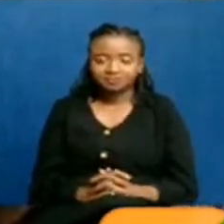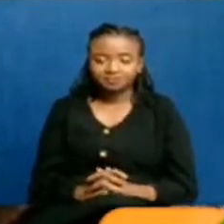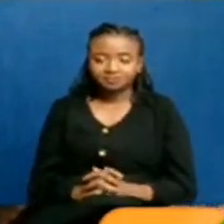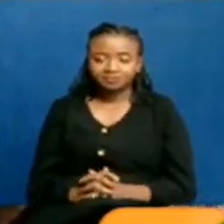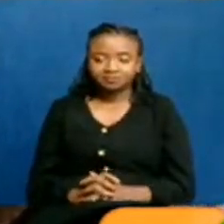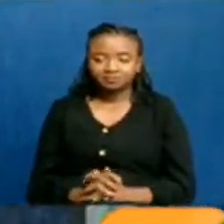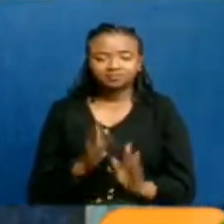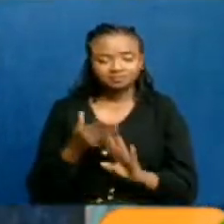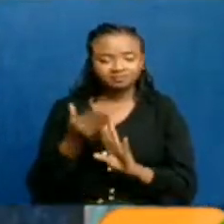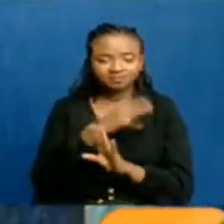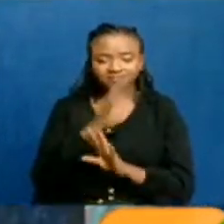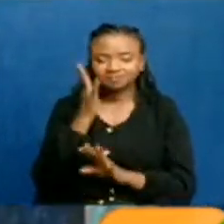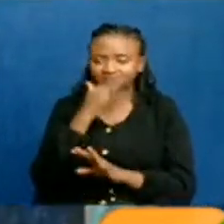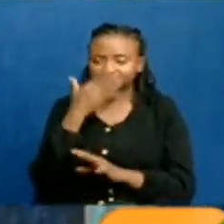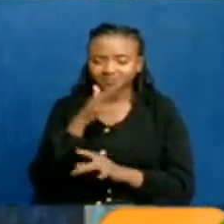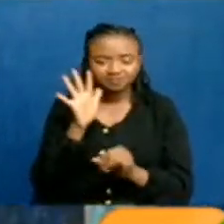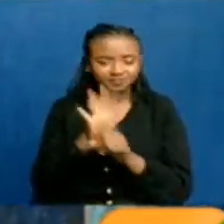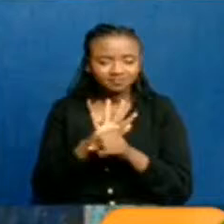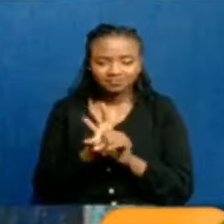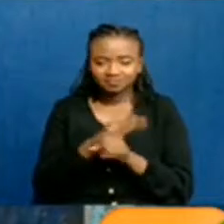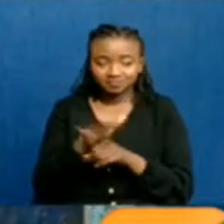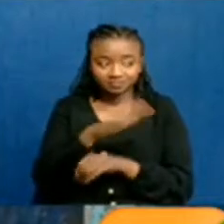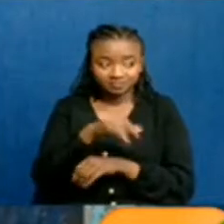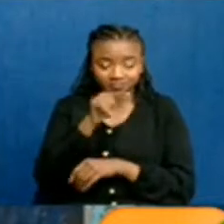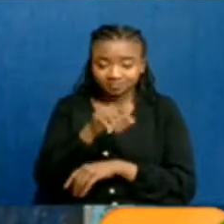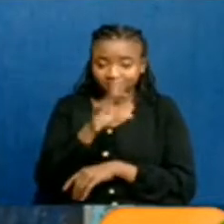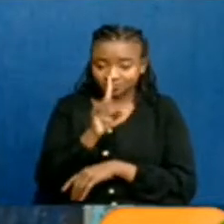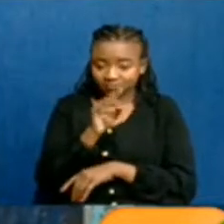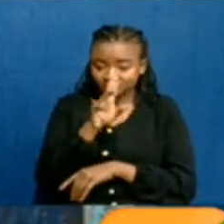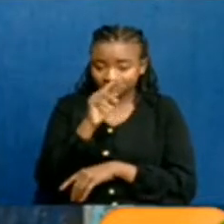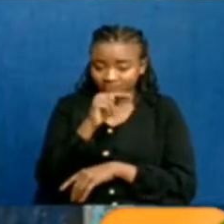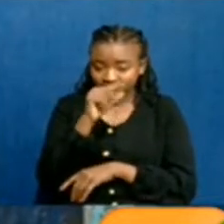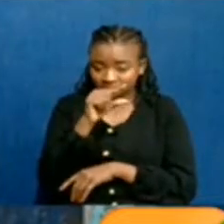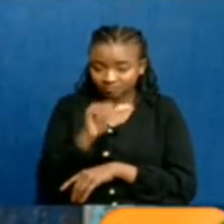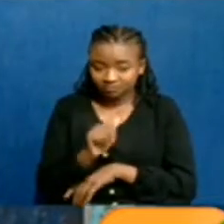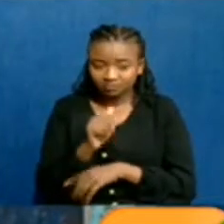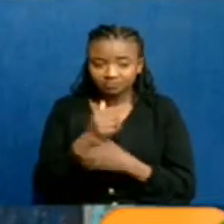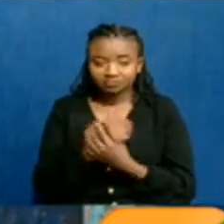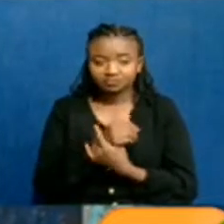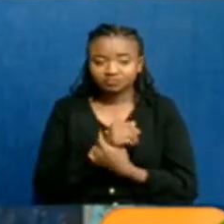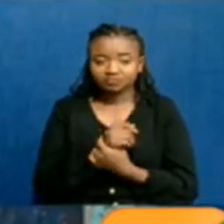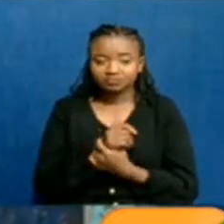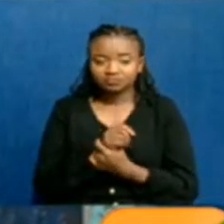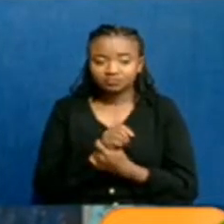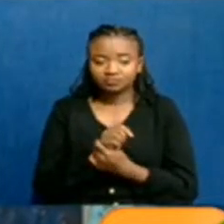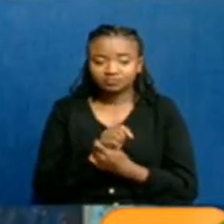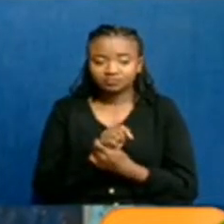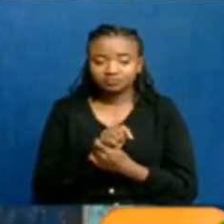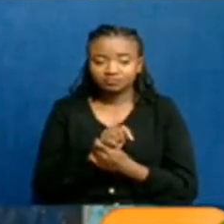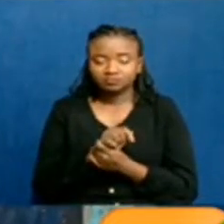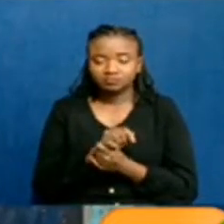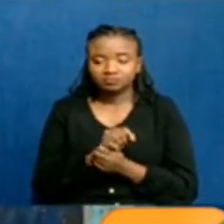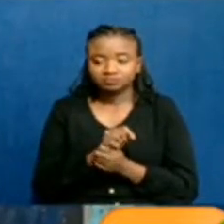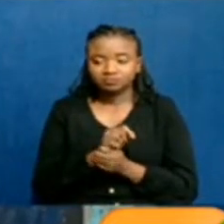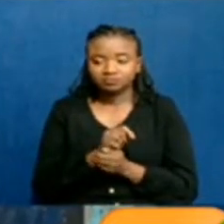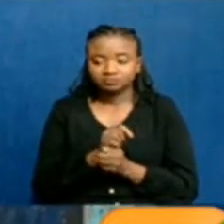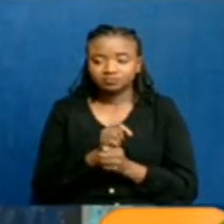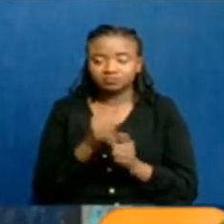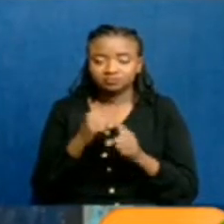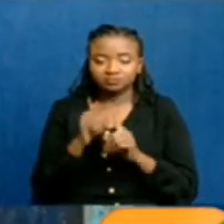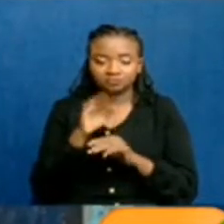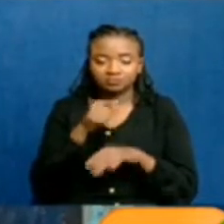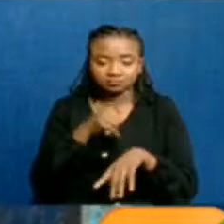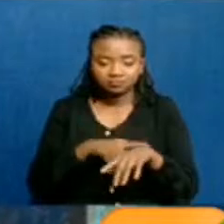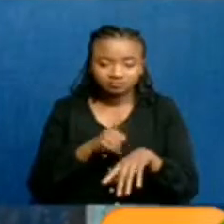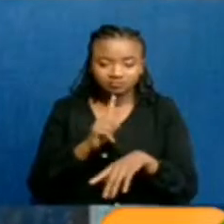Dunga, uchafu ilikuwa mingi zaidi. Kabisa, kila mahali kulikuwa kumetapakana uchafu. Lakini tangia tukuja na